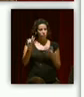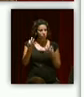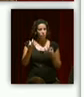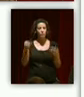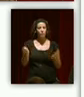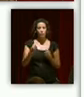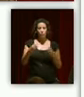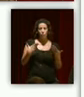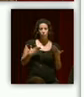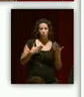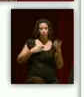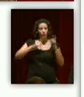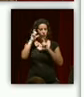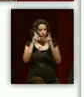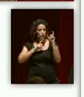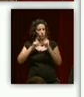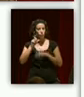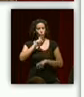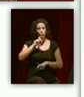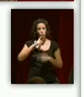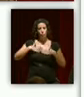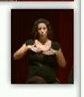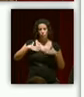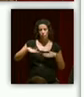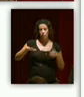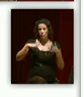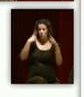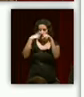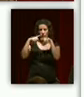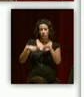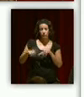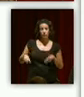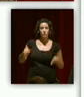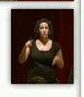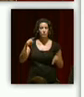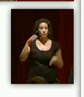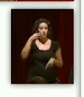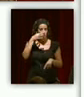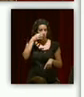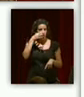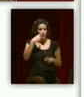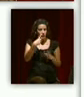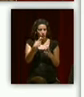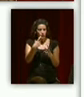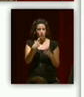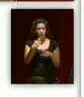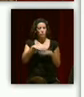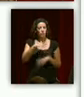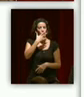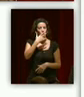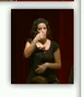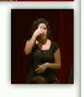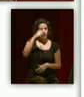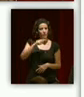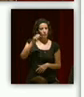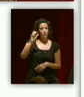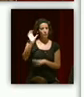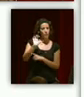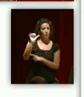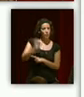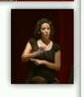sound file. They will tell him or her about gestures, dresses, outfits, any element